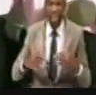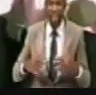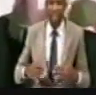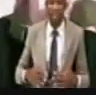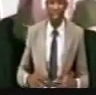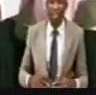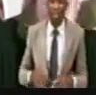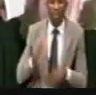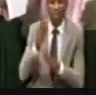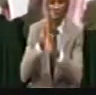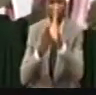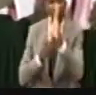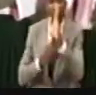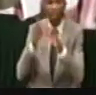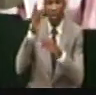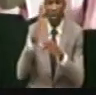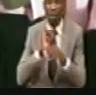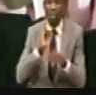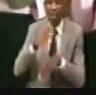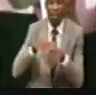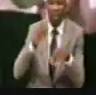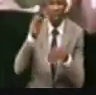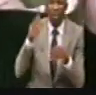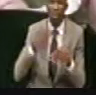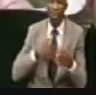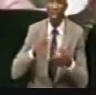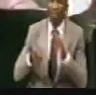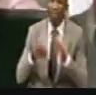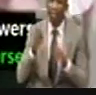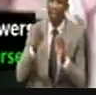sits for you in the midst of the shower.